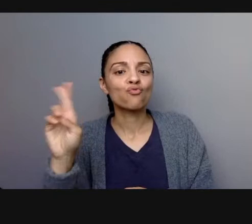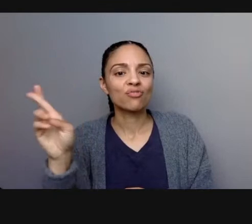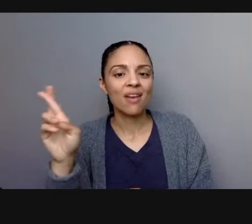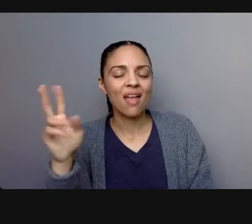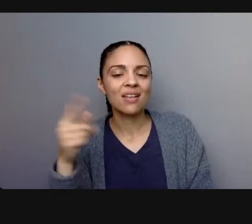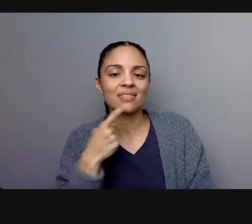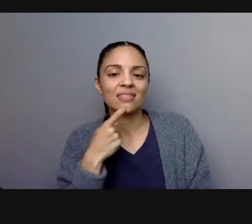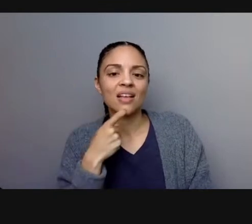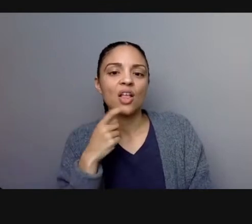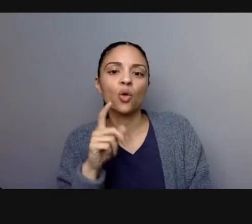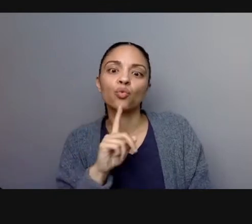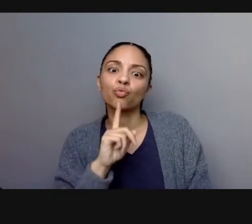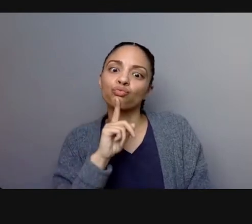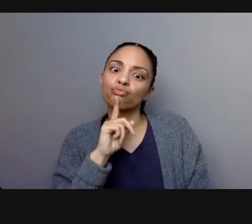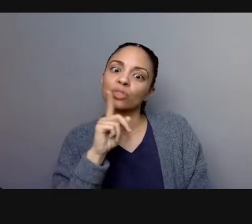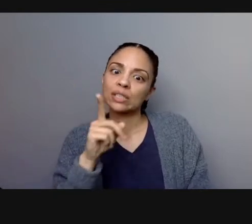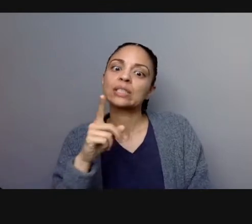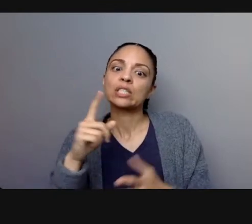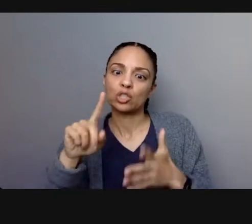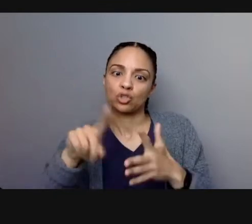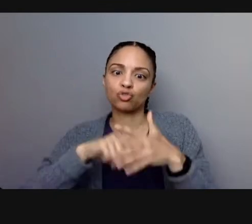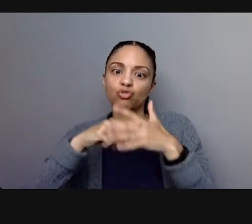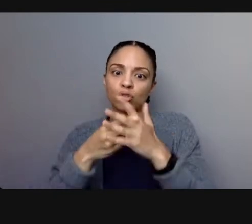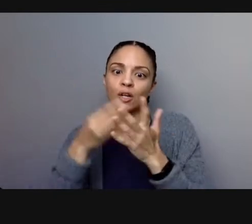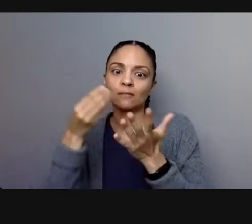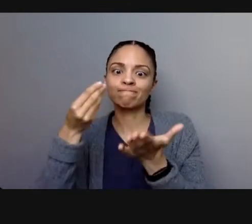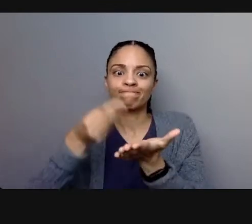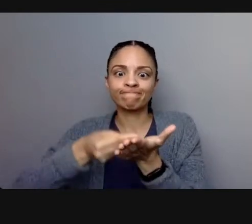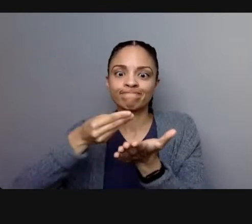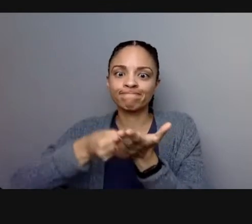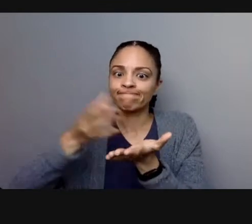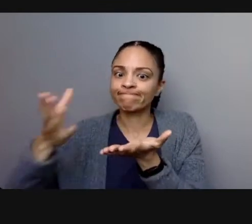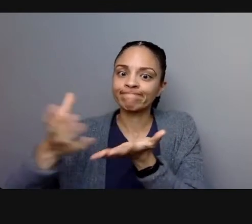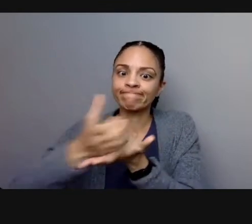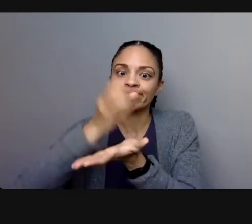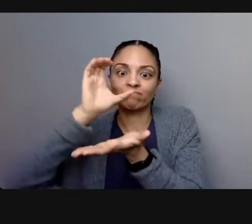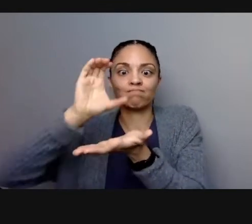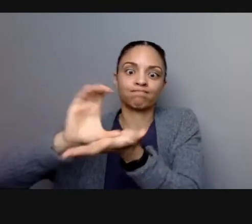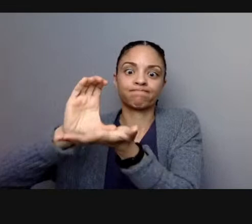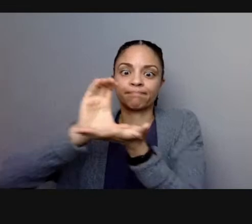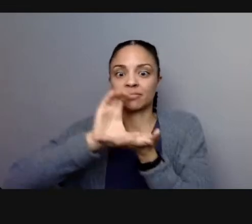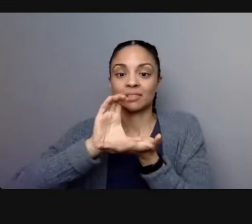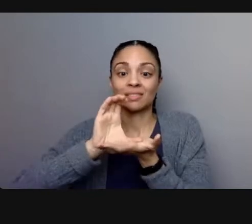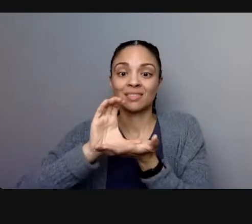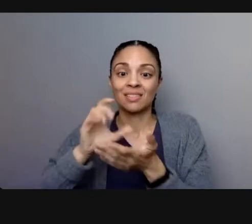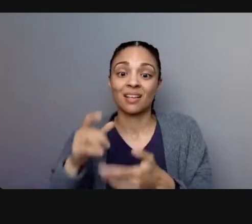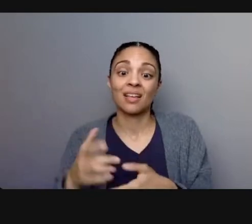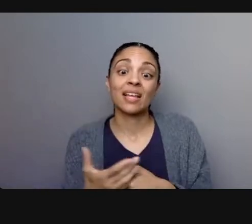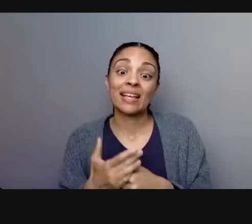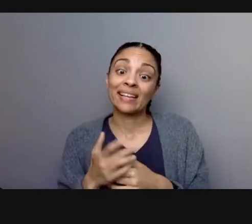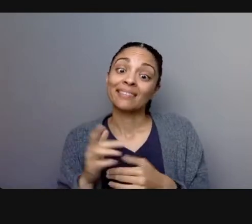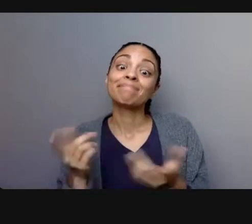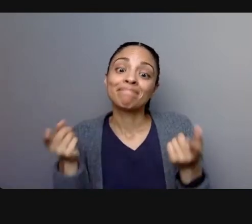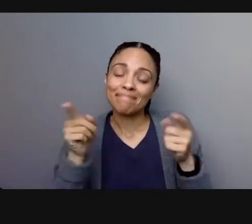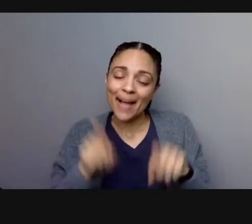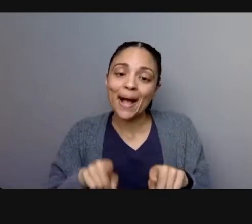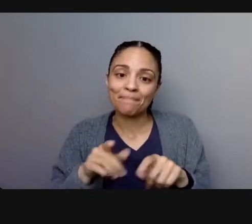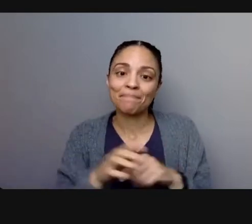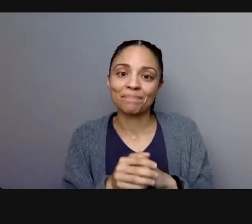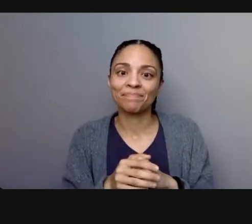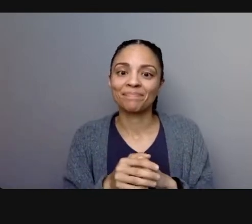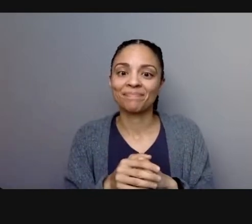mean? And you know, at one point, man, you couldn't tell me I was going to be Pure Movement for life. I am Pure Movement for life, but it was like I'm